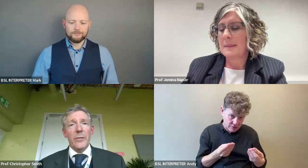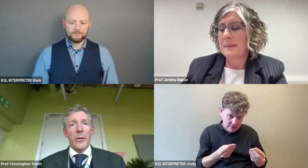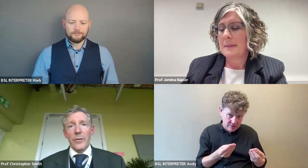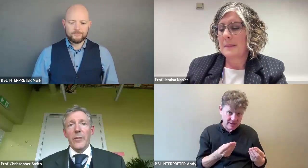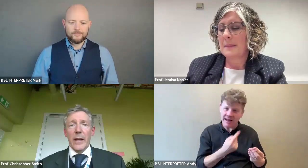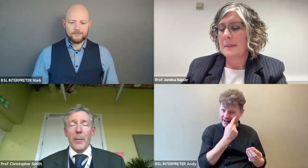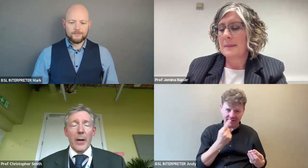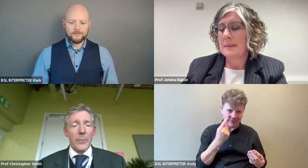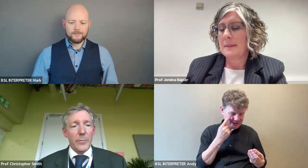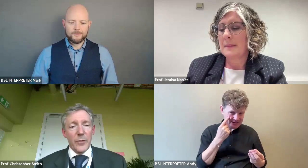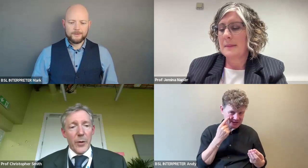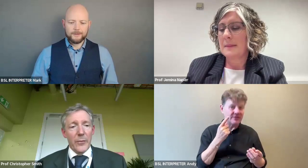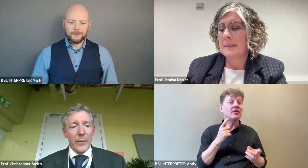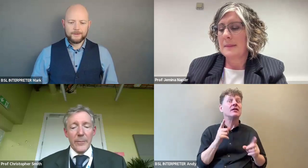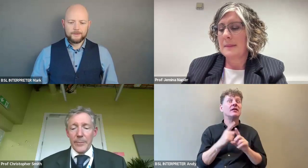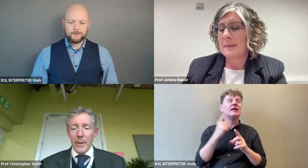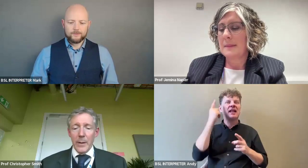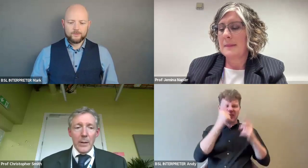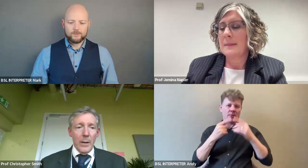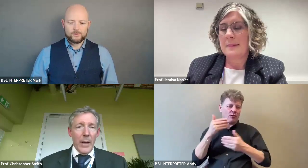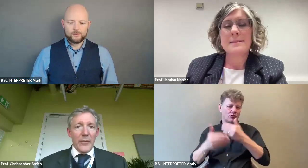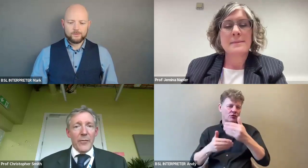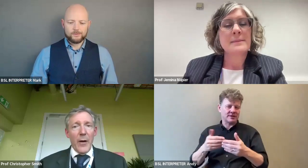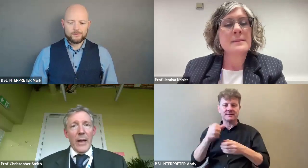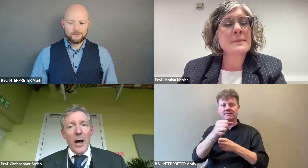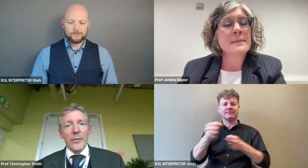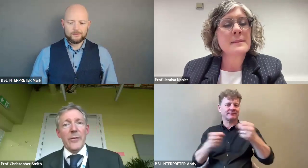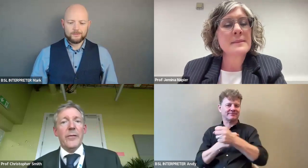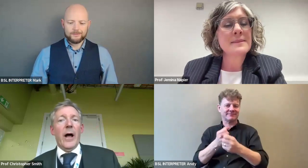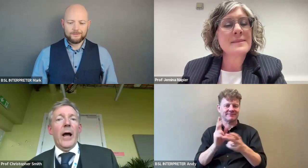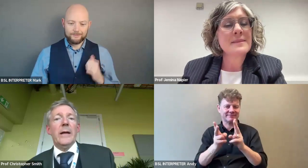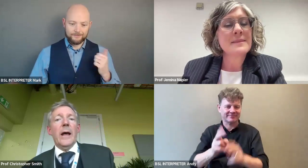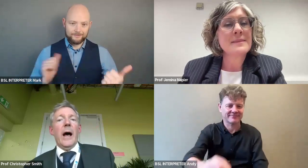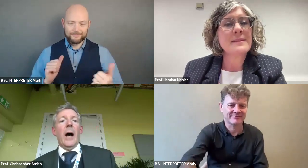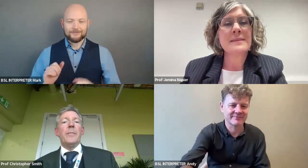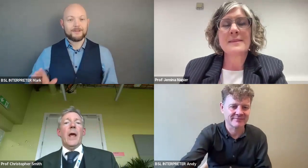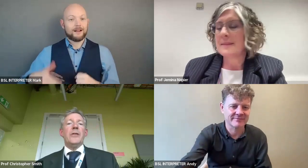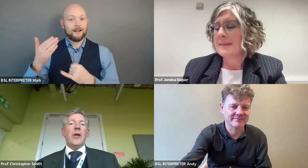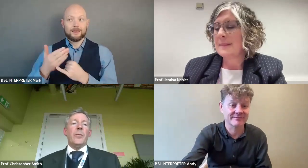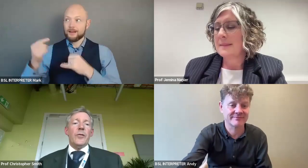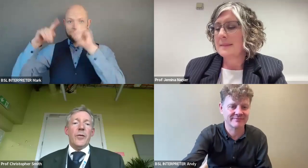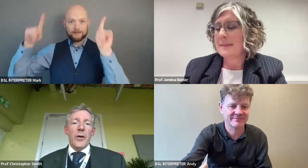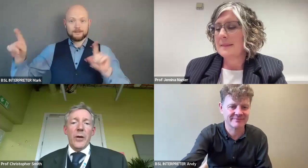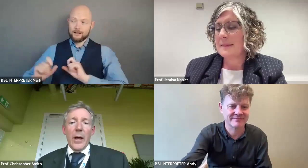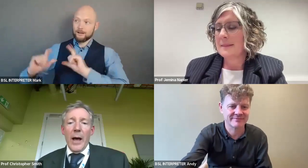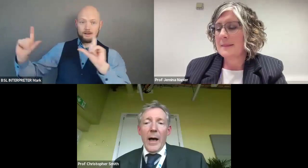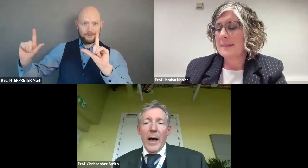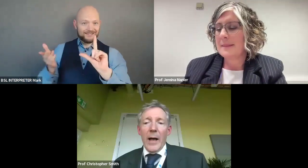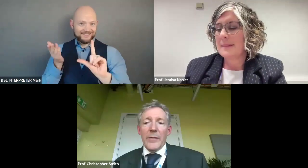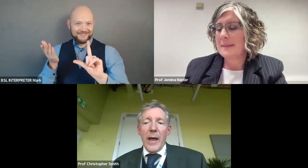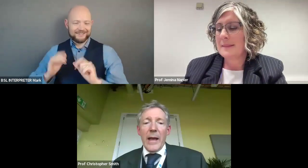research and evidence, but also thinking about just process. We go to the very last slide. I just want